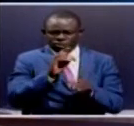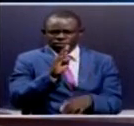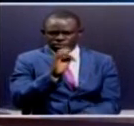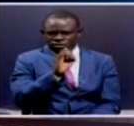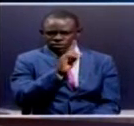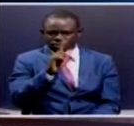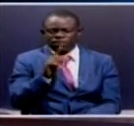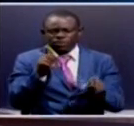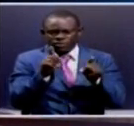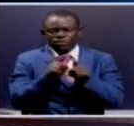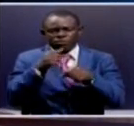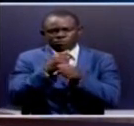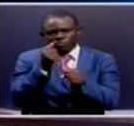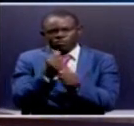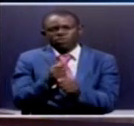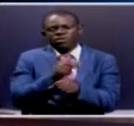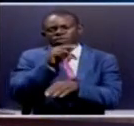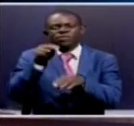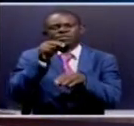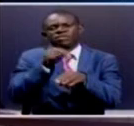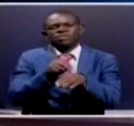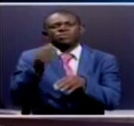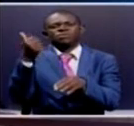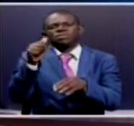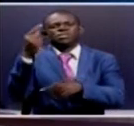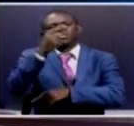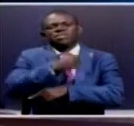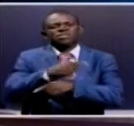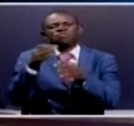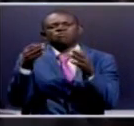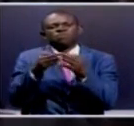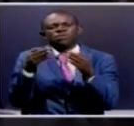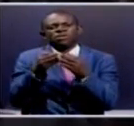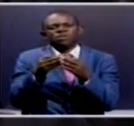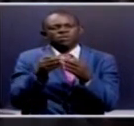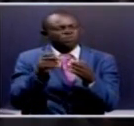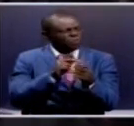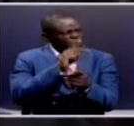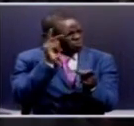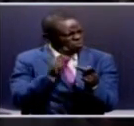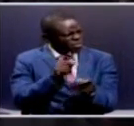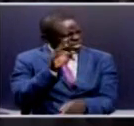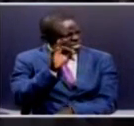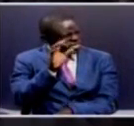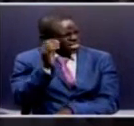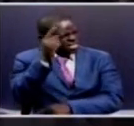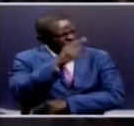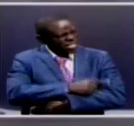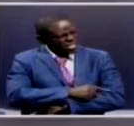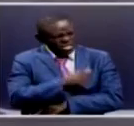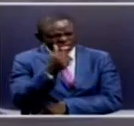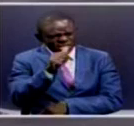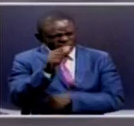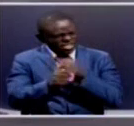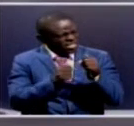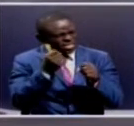given 10 days to conclude the process. Yes. Is this another 90 days proverb? Oh, but 10 days is too small. There's a proviso. For all these things, the